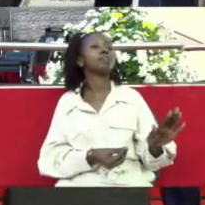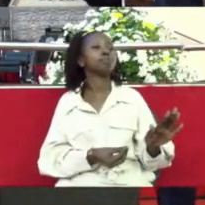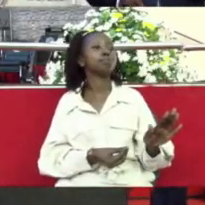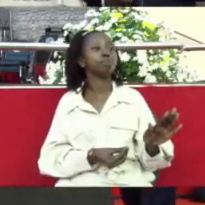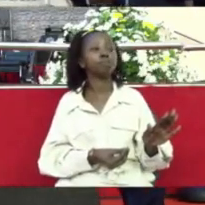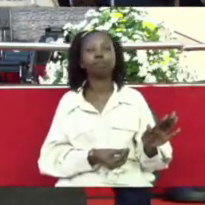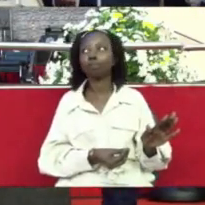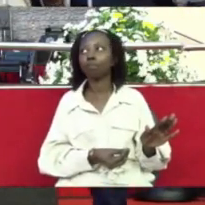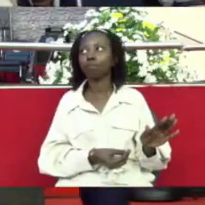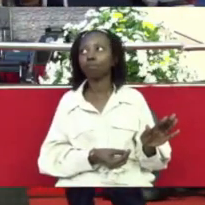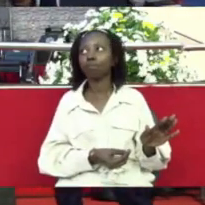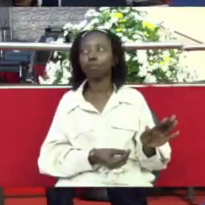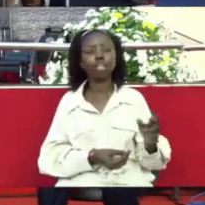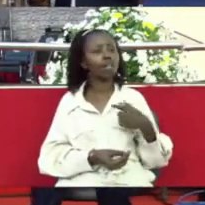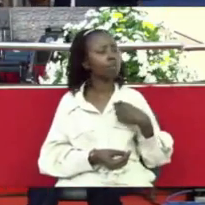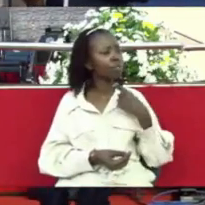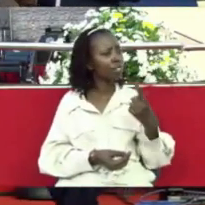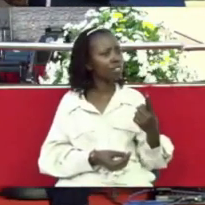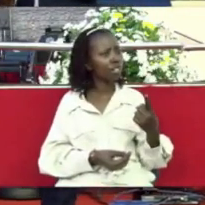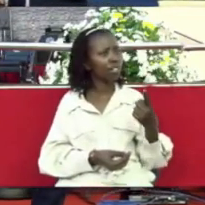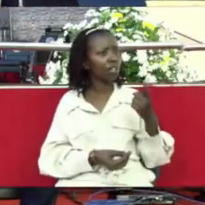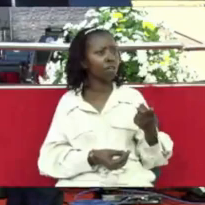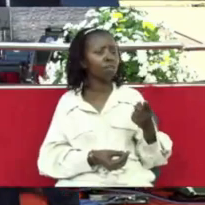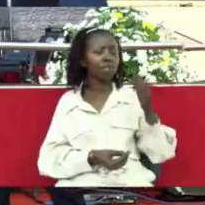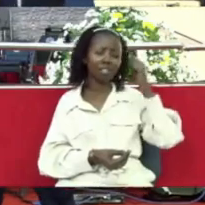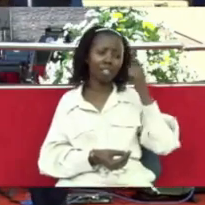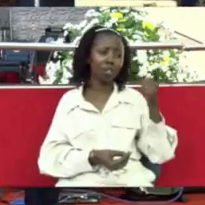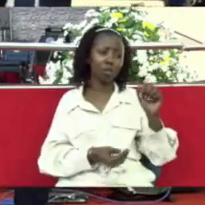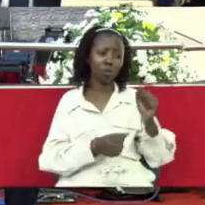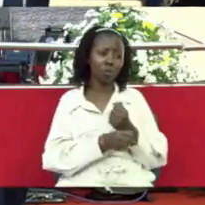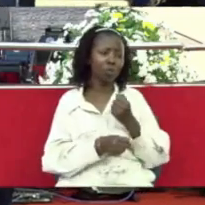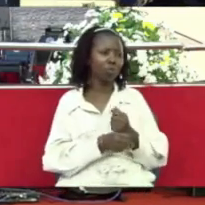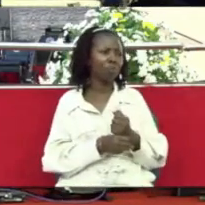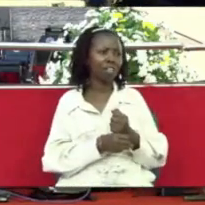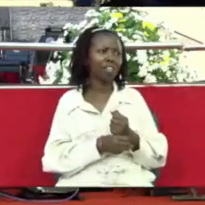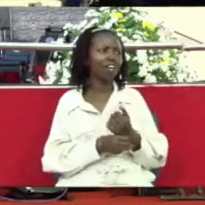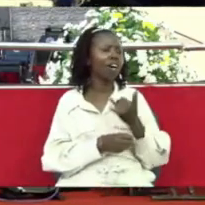$100,000 back. I said, I think you've made a terrible mistake.